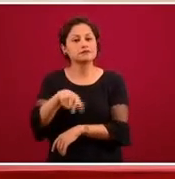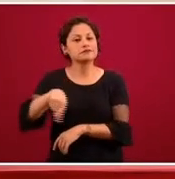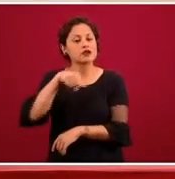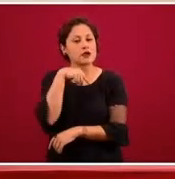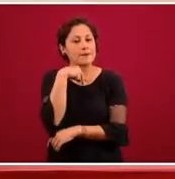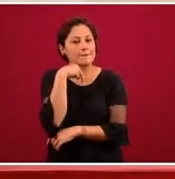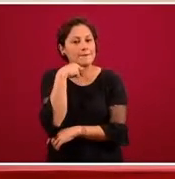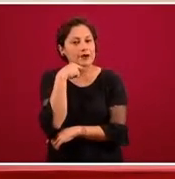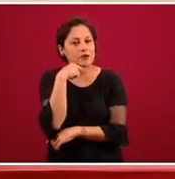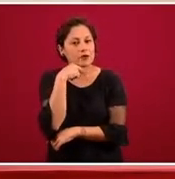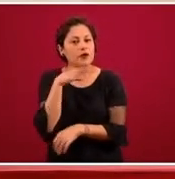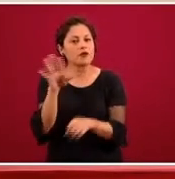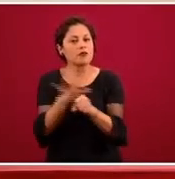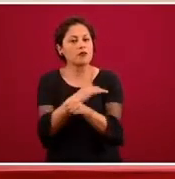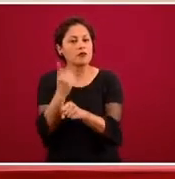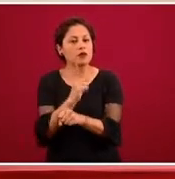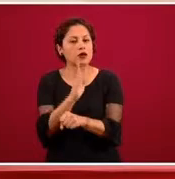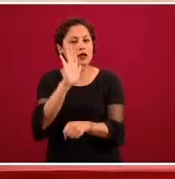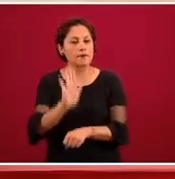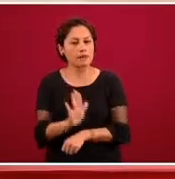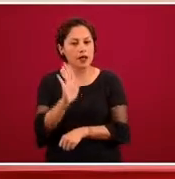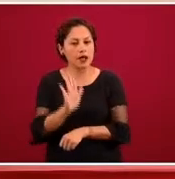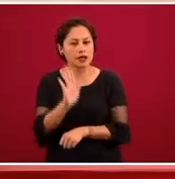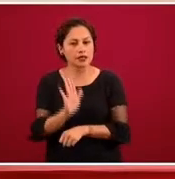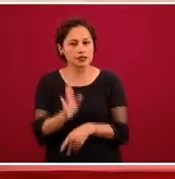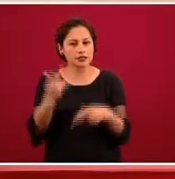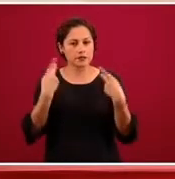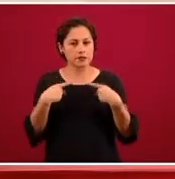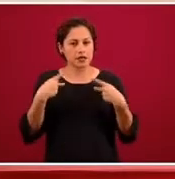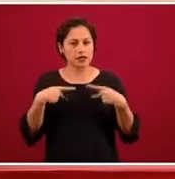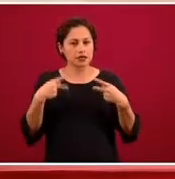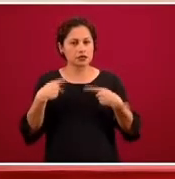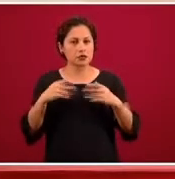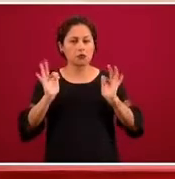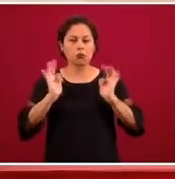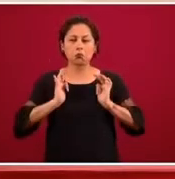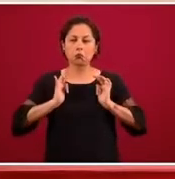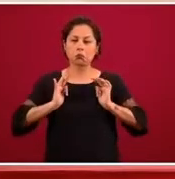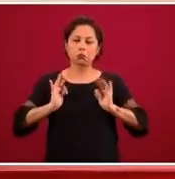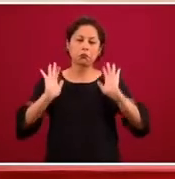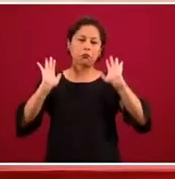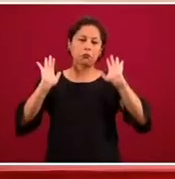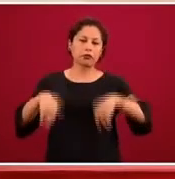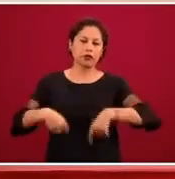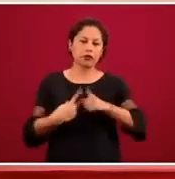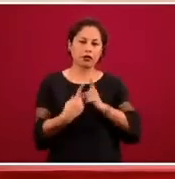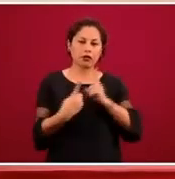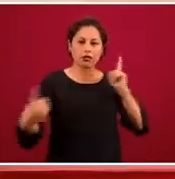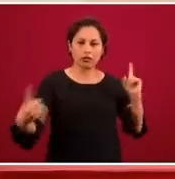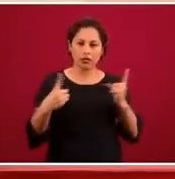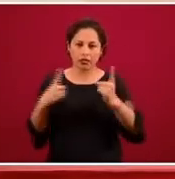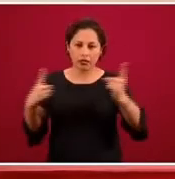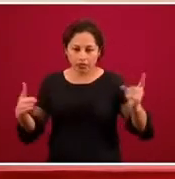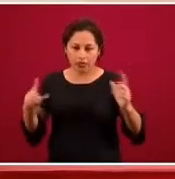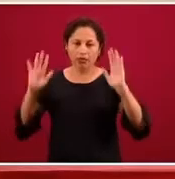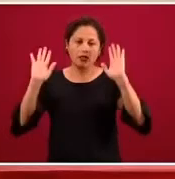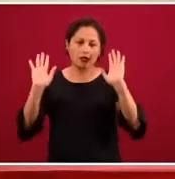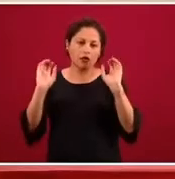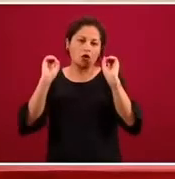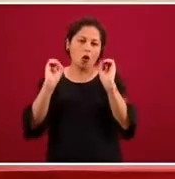expressed by one of the members of the council was specifically the concern about the relaxation or about